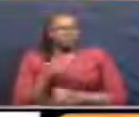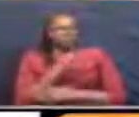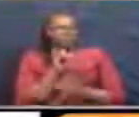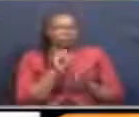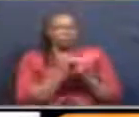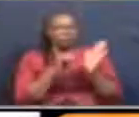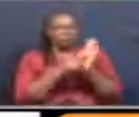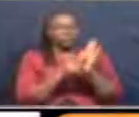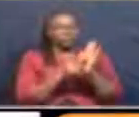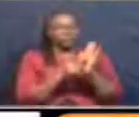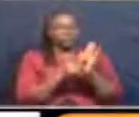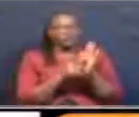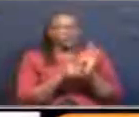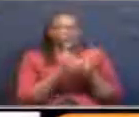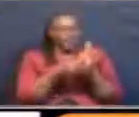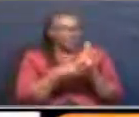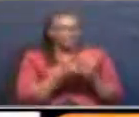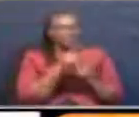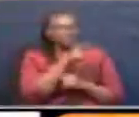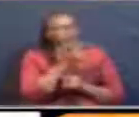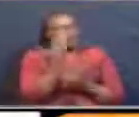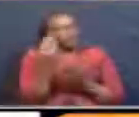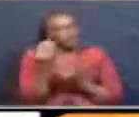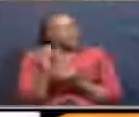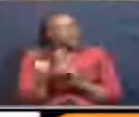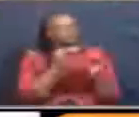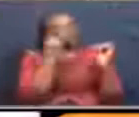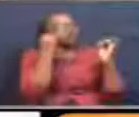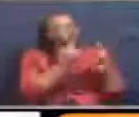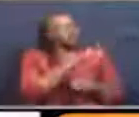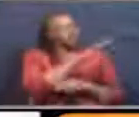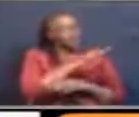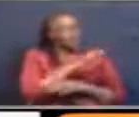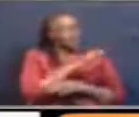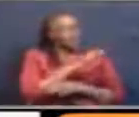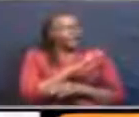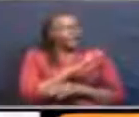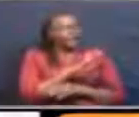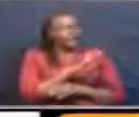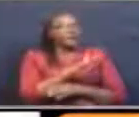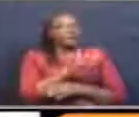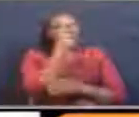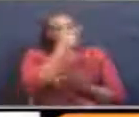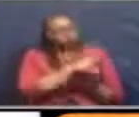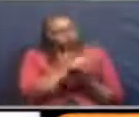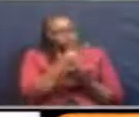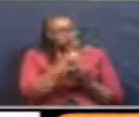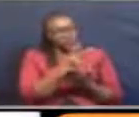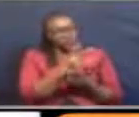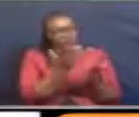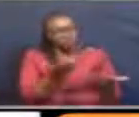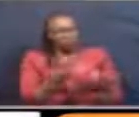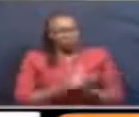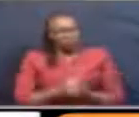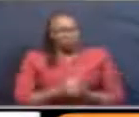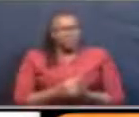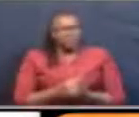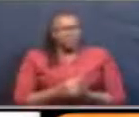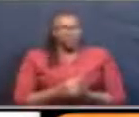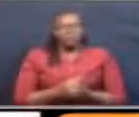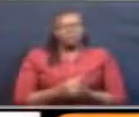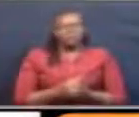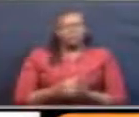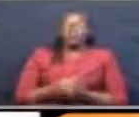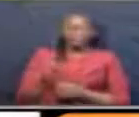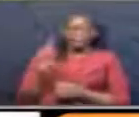all that shortly. How do you expect them to move to new places or whatever you want them to move to within 2 weeks? It's